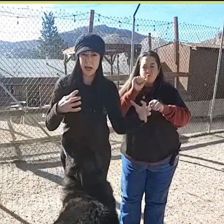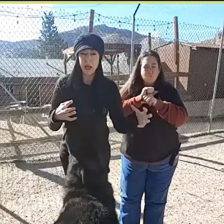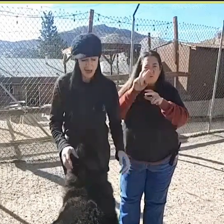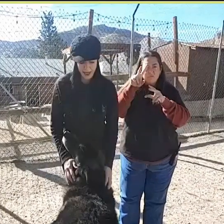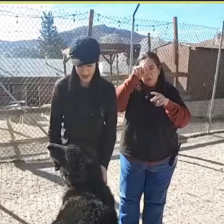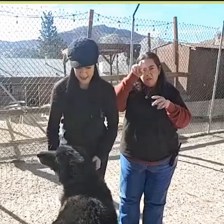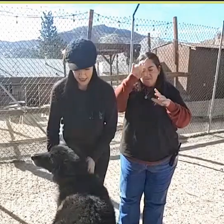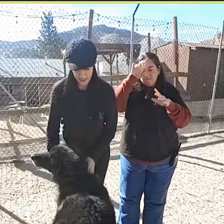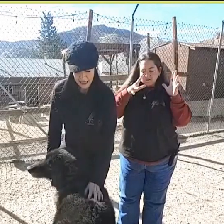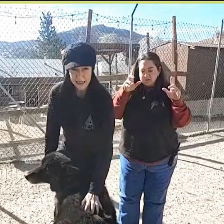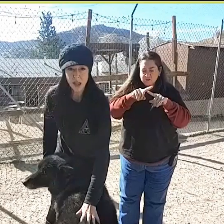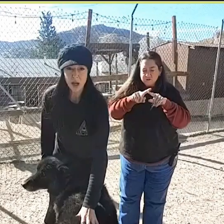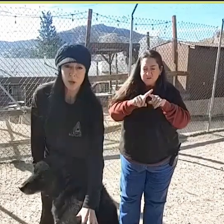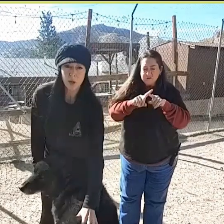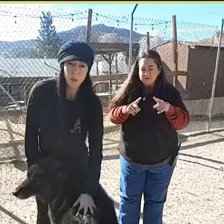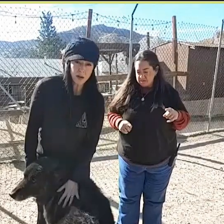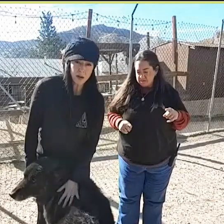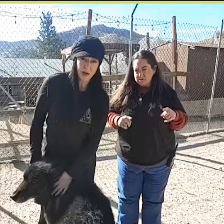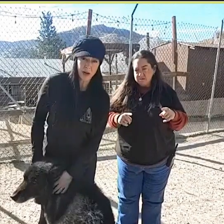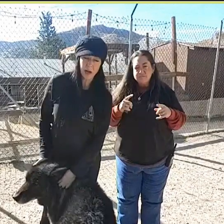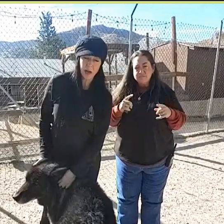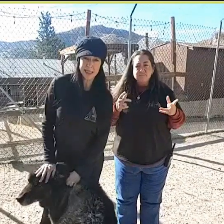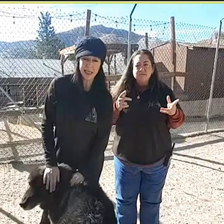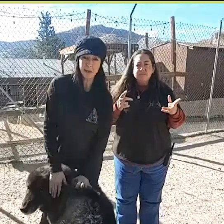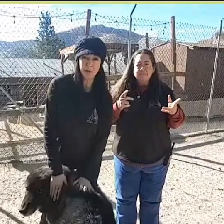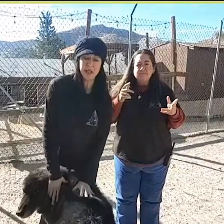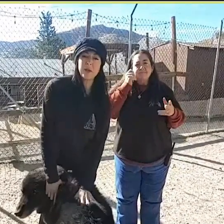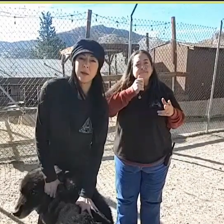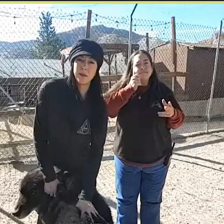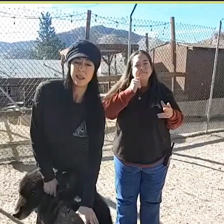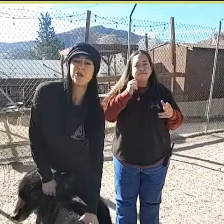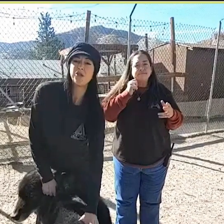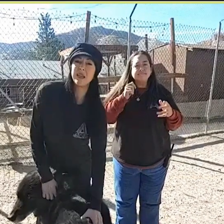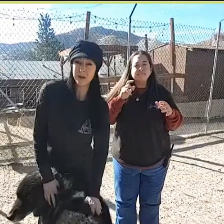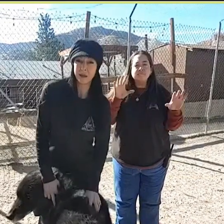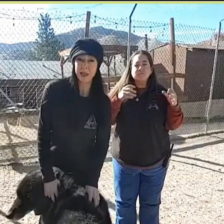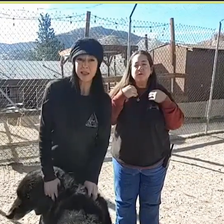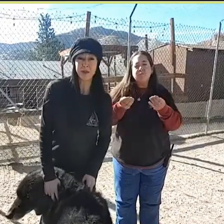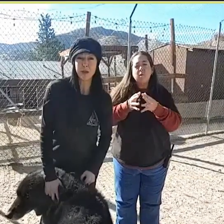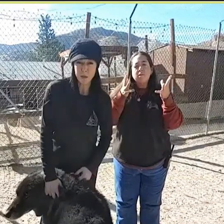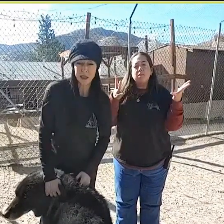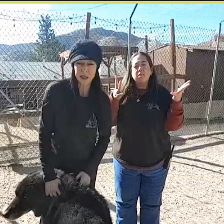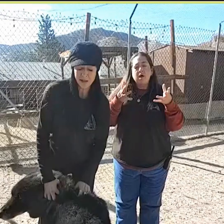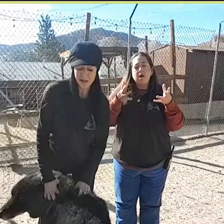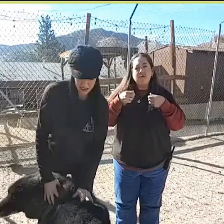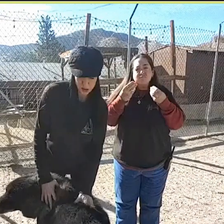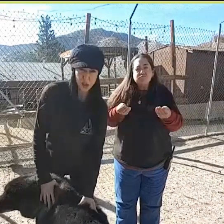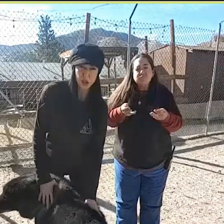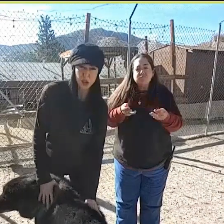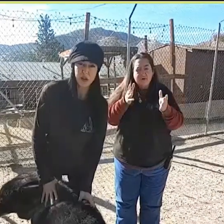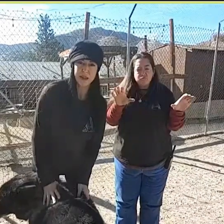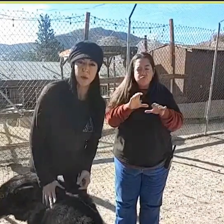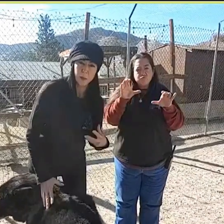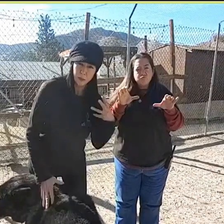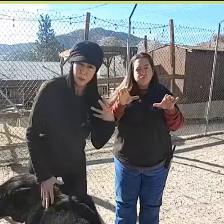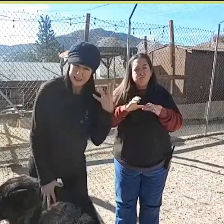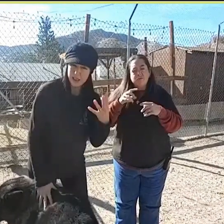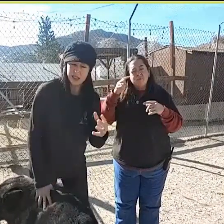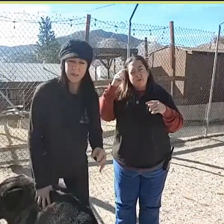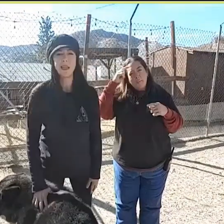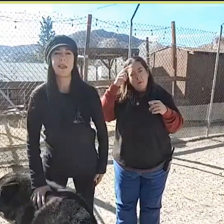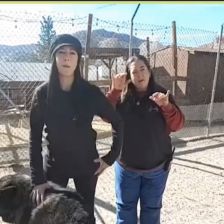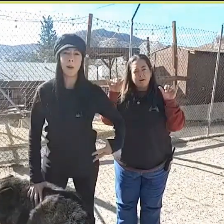work puzzles out. And so part of our daily routine with them is to give them lots of enrichment, lots of things to do